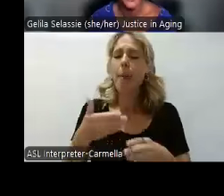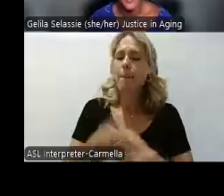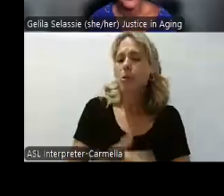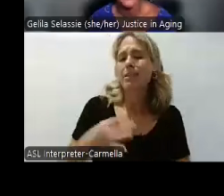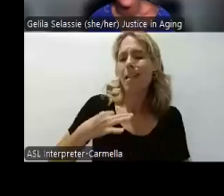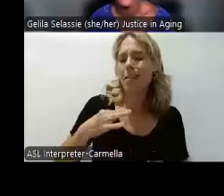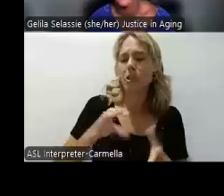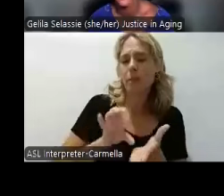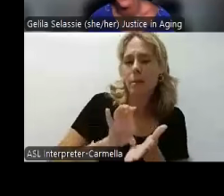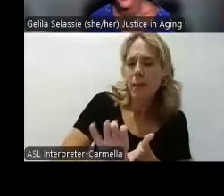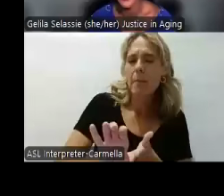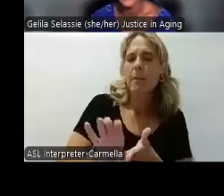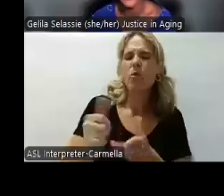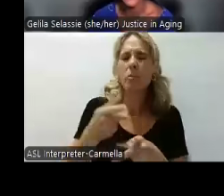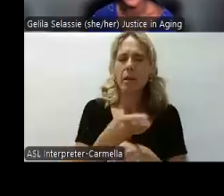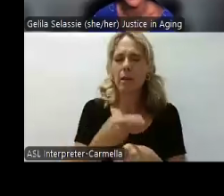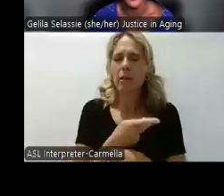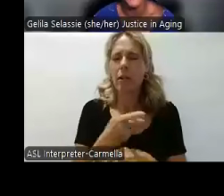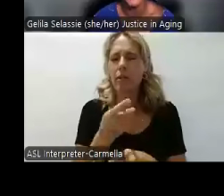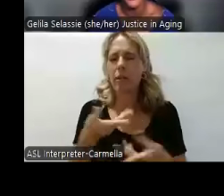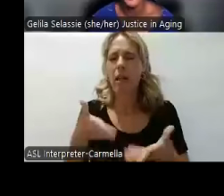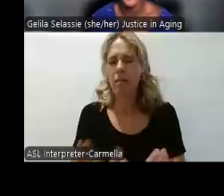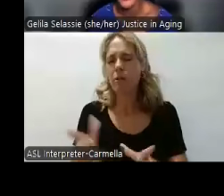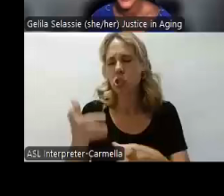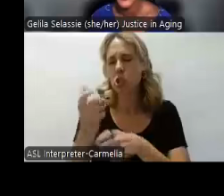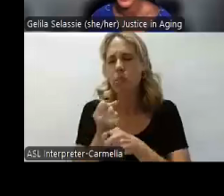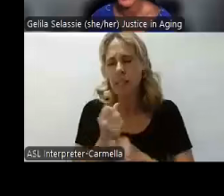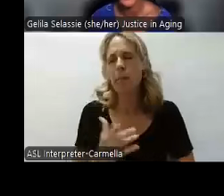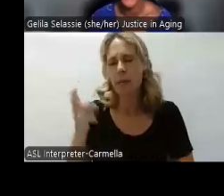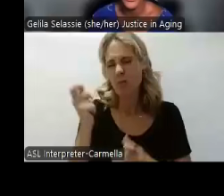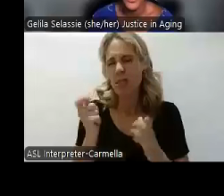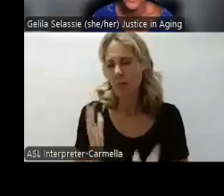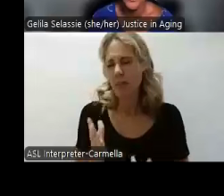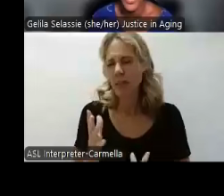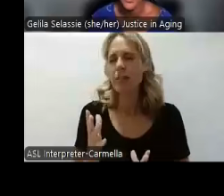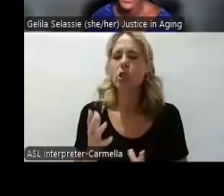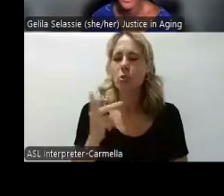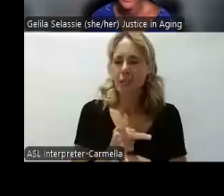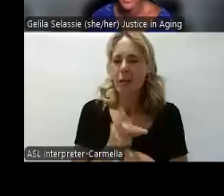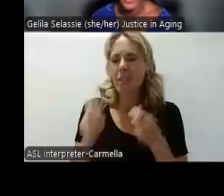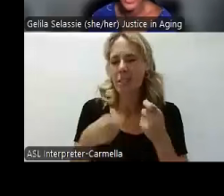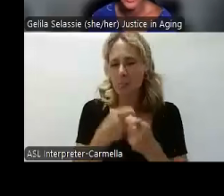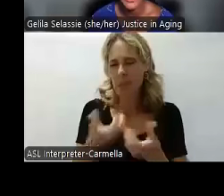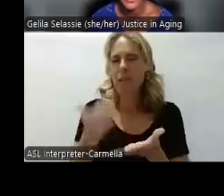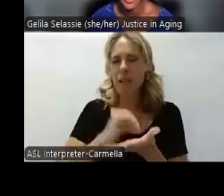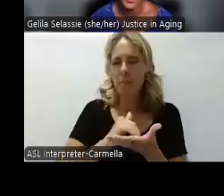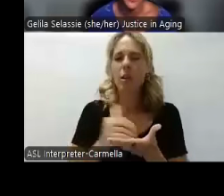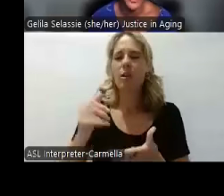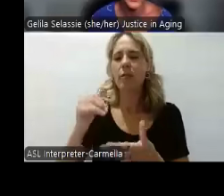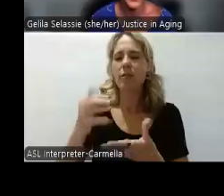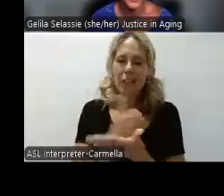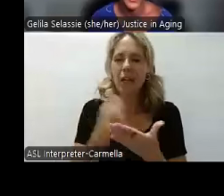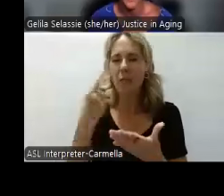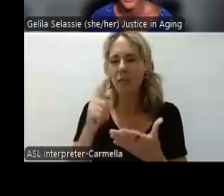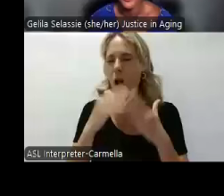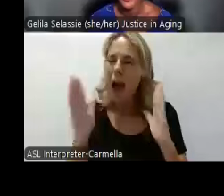payment will be calculated in a way that allows the recipient to retain a certain amount of income for housing and other living expenses, sort of